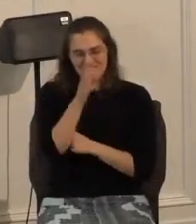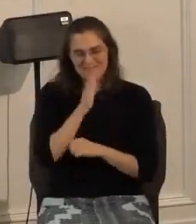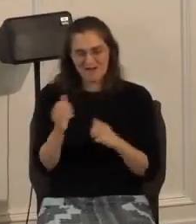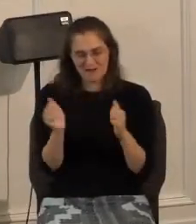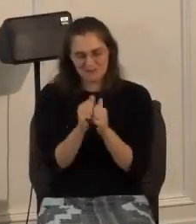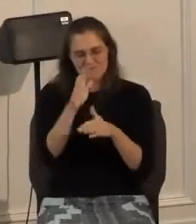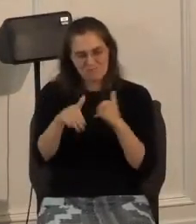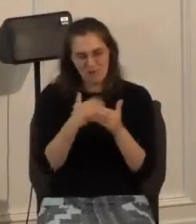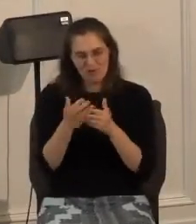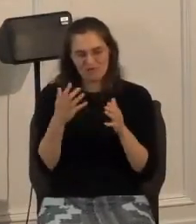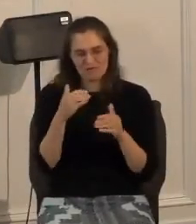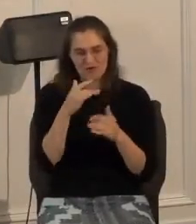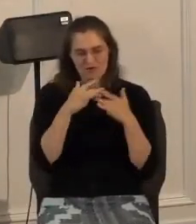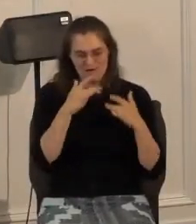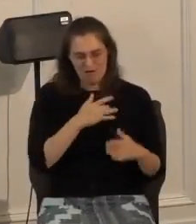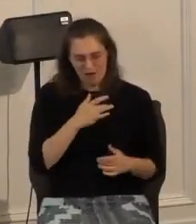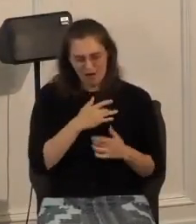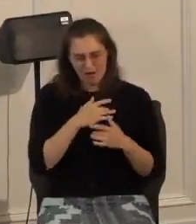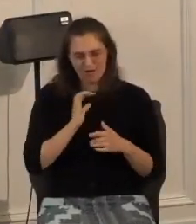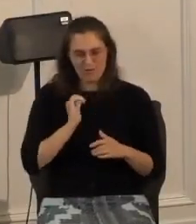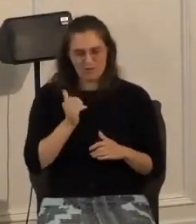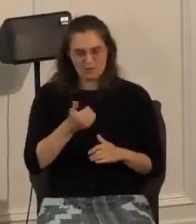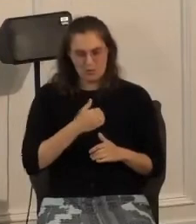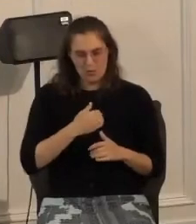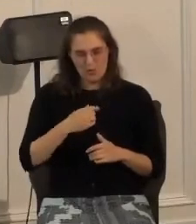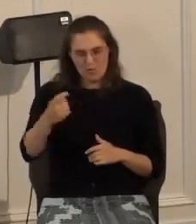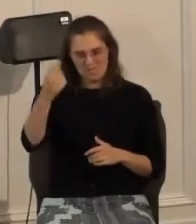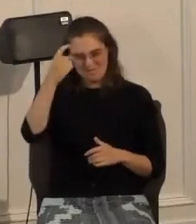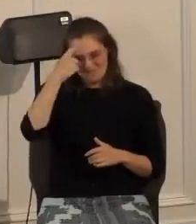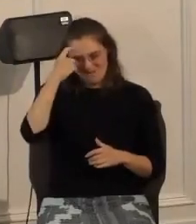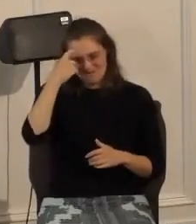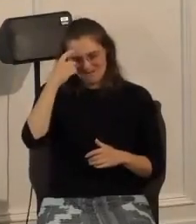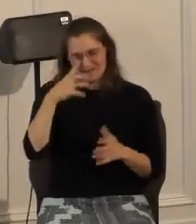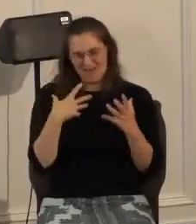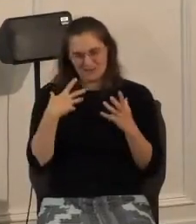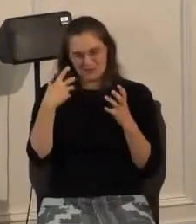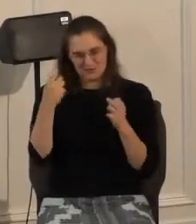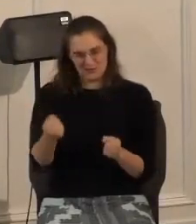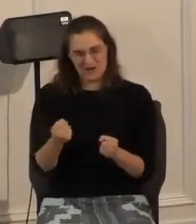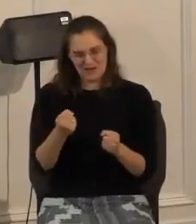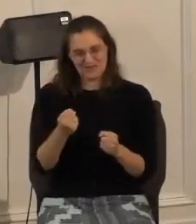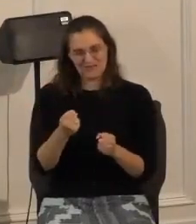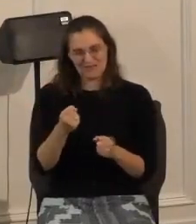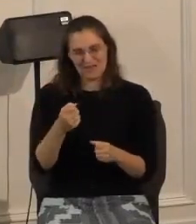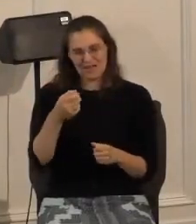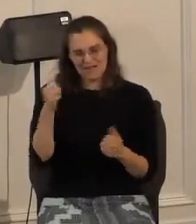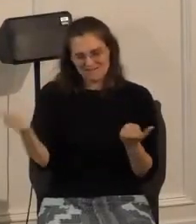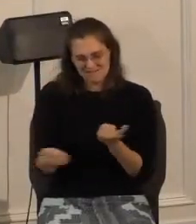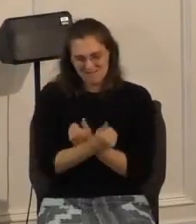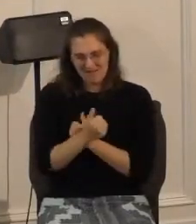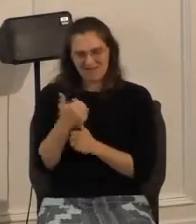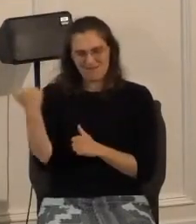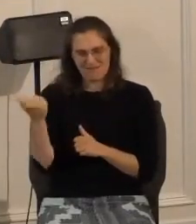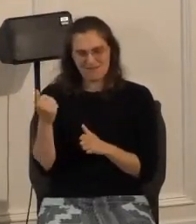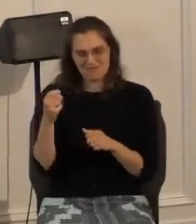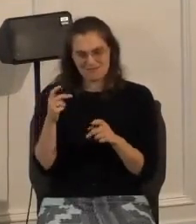strength, and then love your neighbor as yourself. As much as you love yourself, you love your neighbor. Think of that other